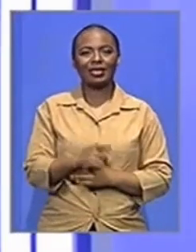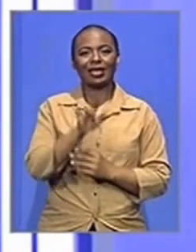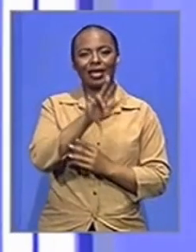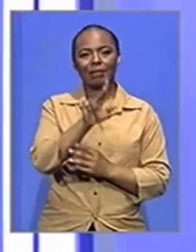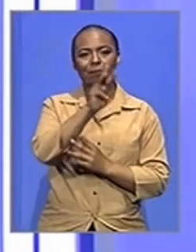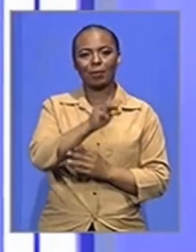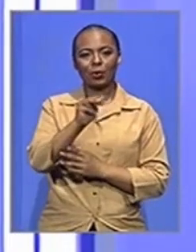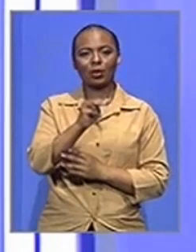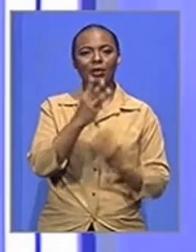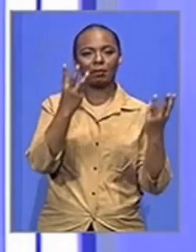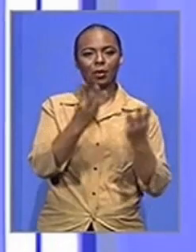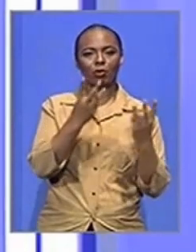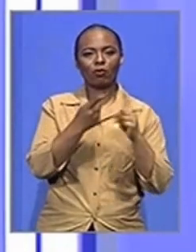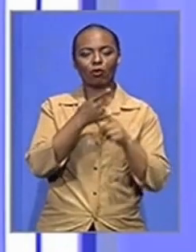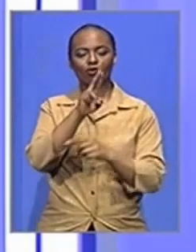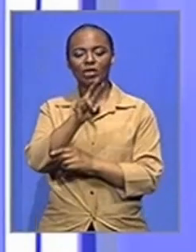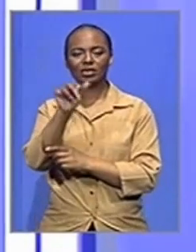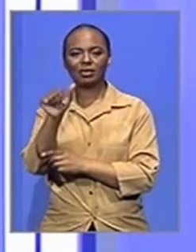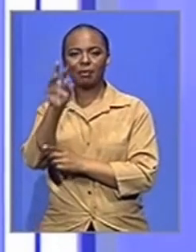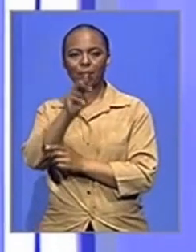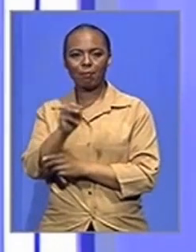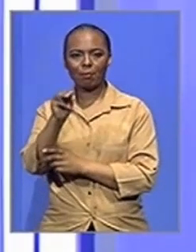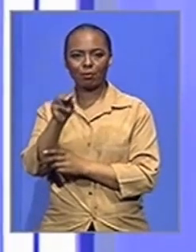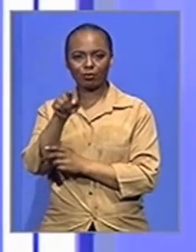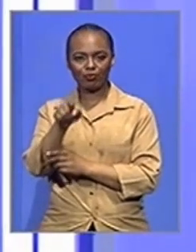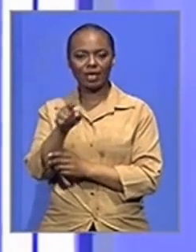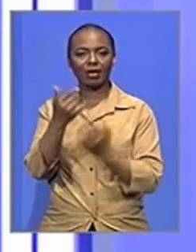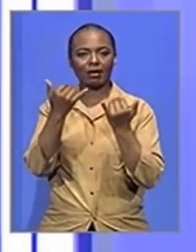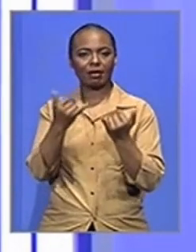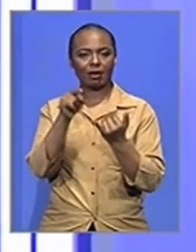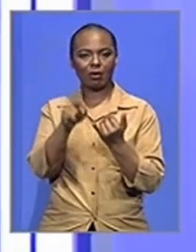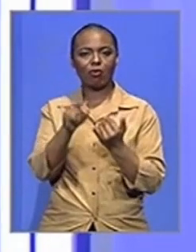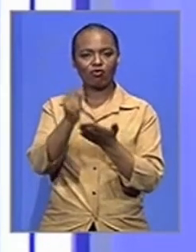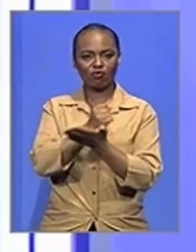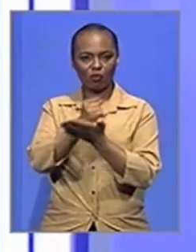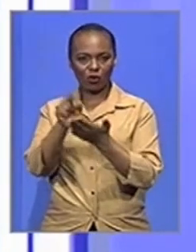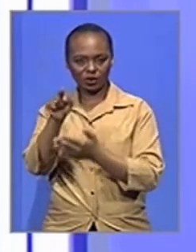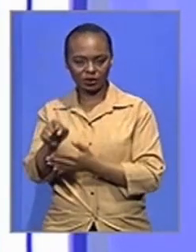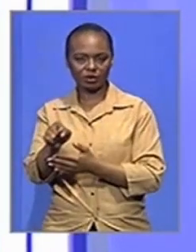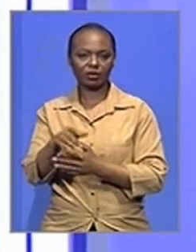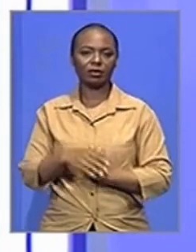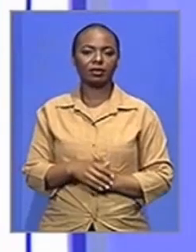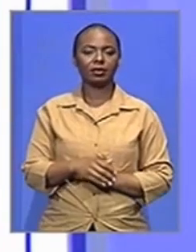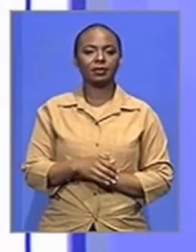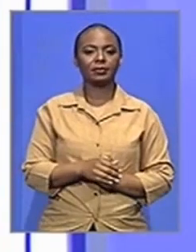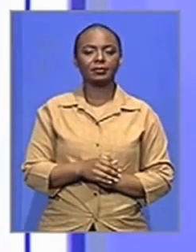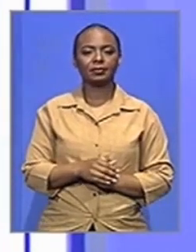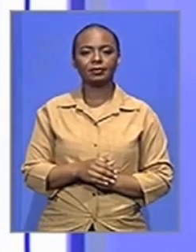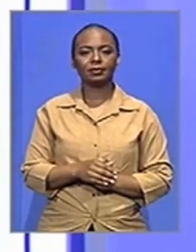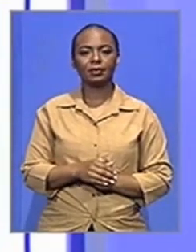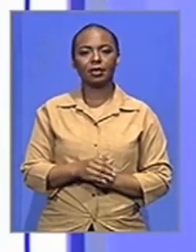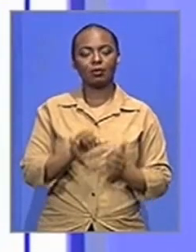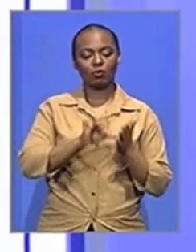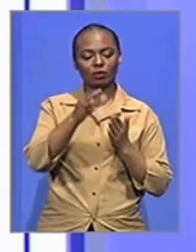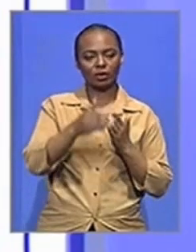di le 8 go tswa go dimilione di le 28 bao ba neng ba ikwadisitse bao ba voutileng mo bokhutlhong ba beke